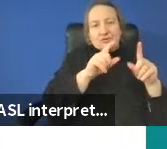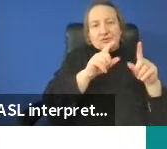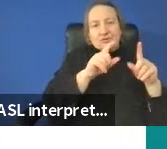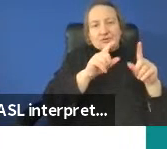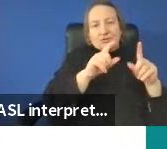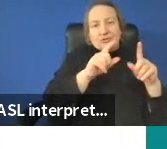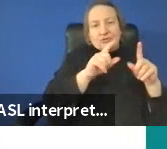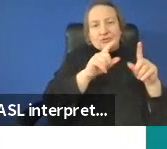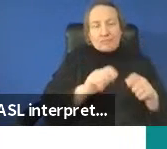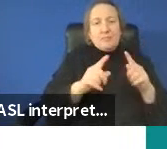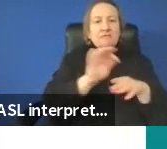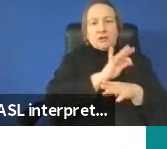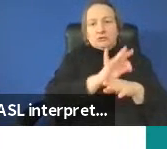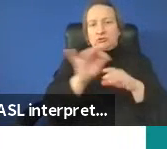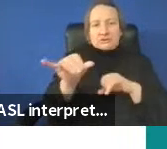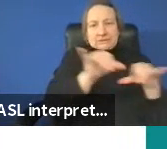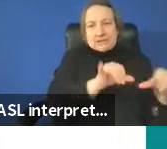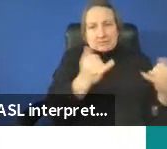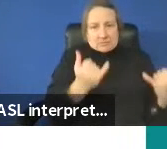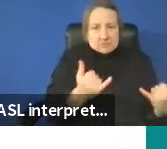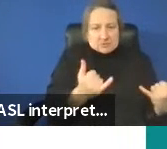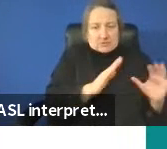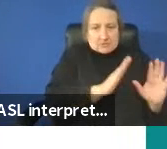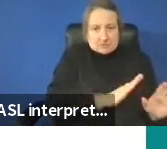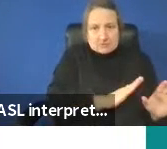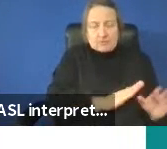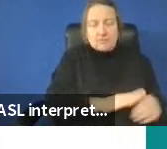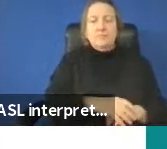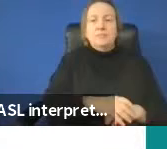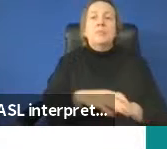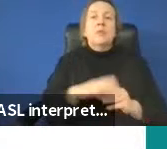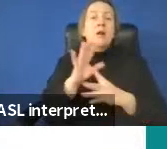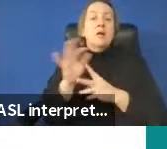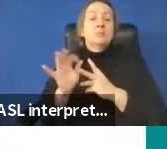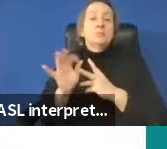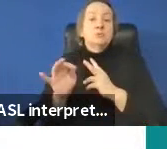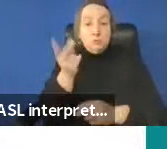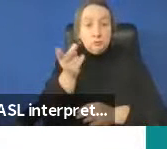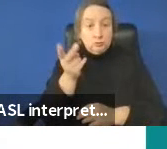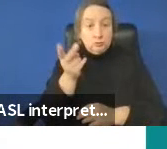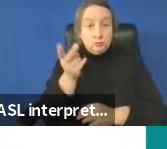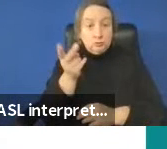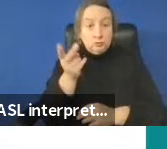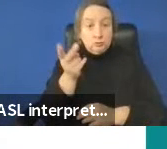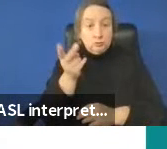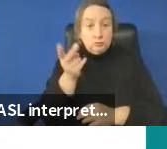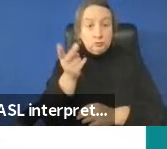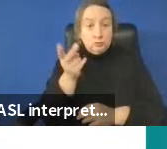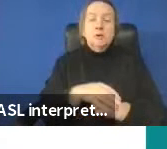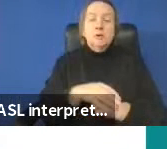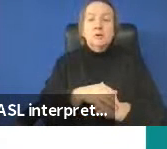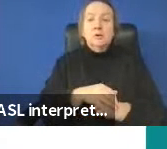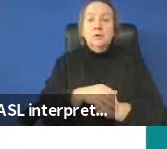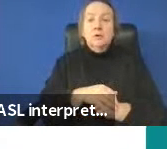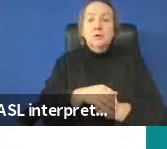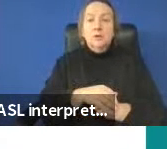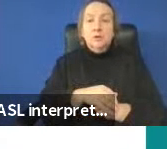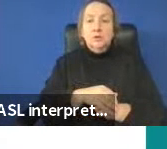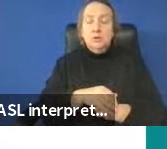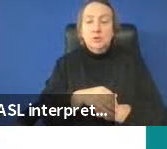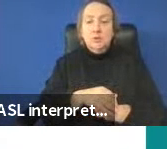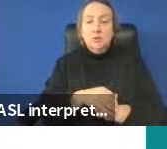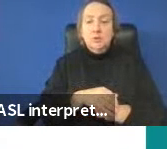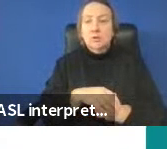are similar to today. Option 2 is a version that is